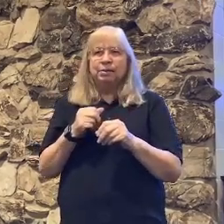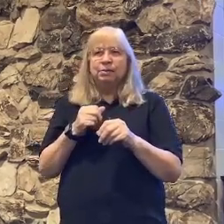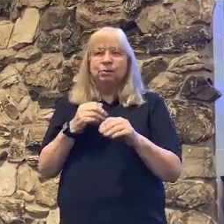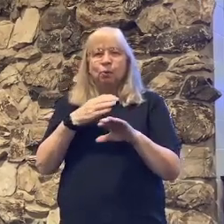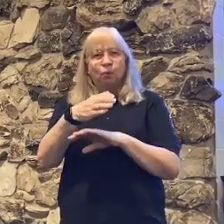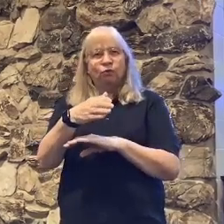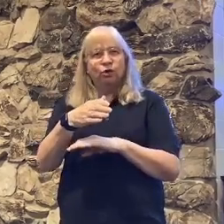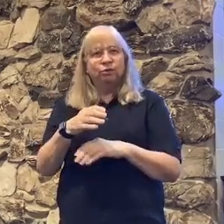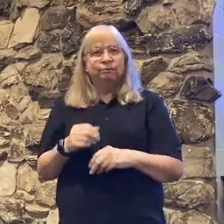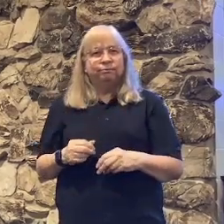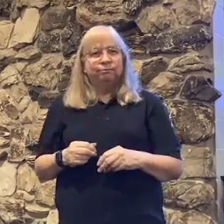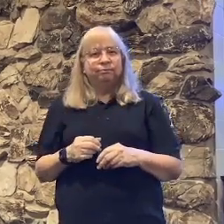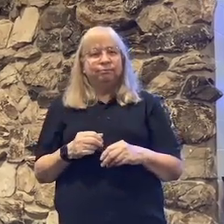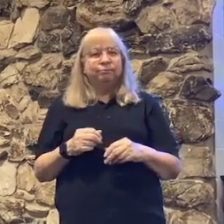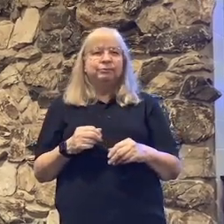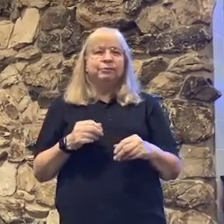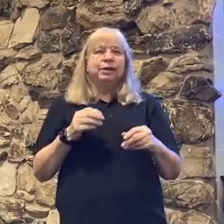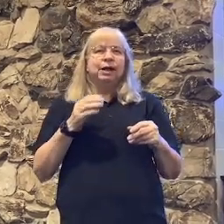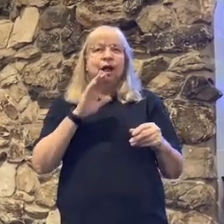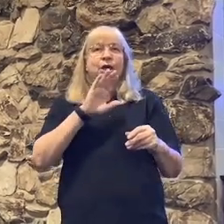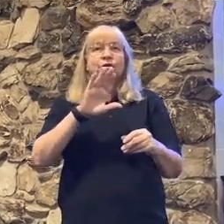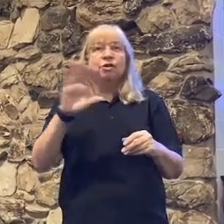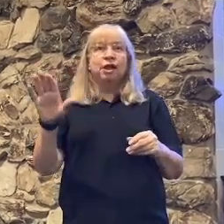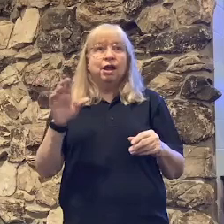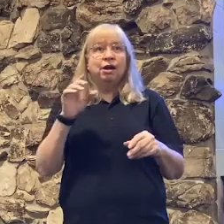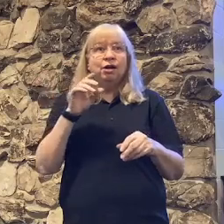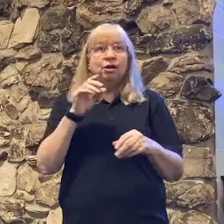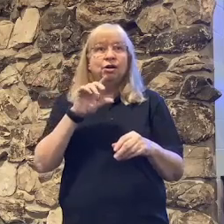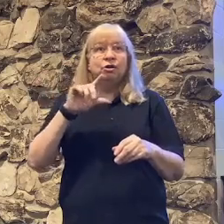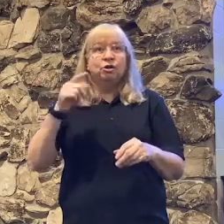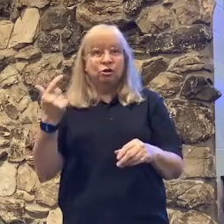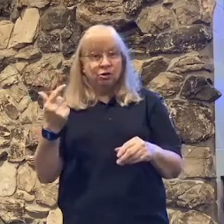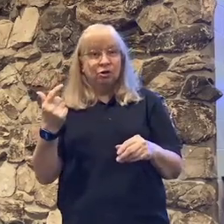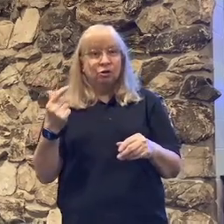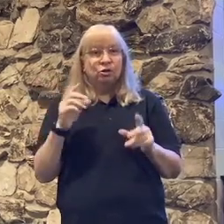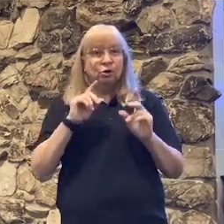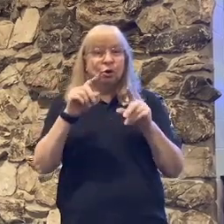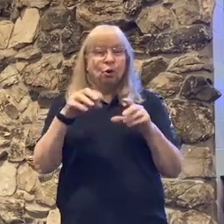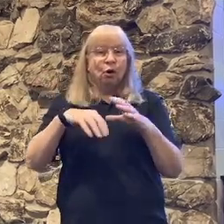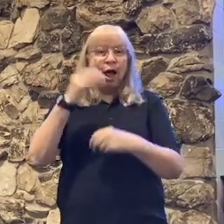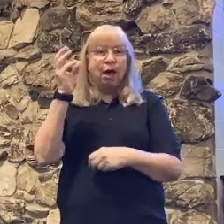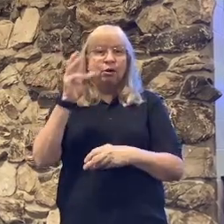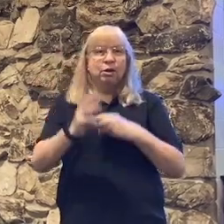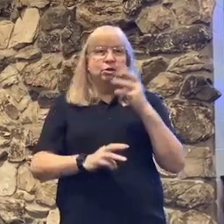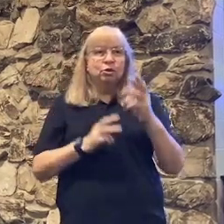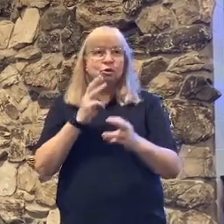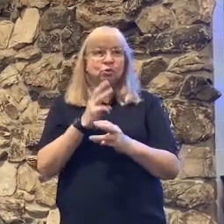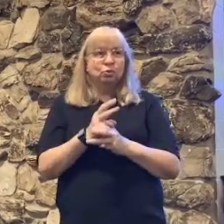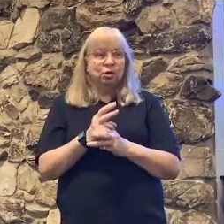He knew that it was their turn to go out into the world